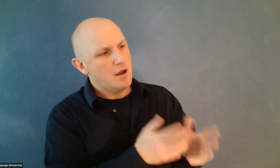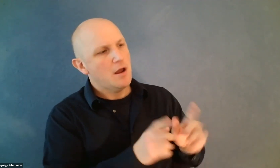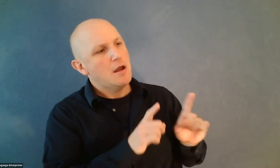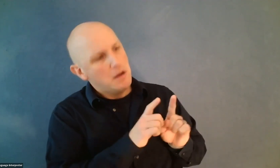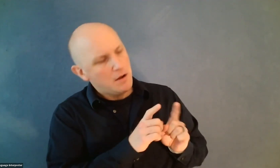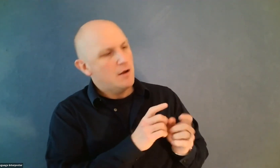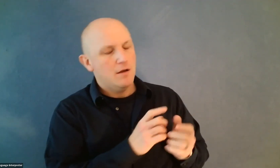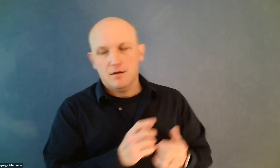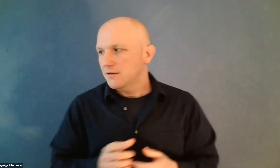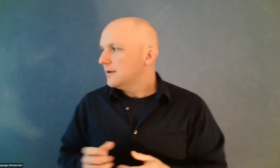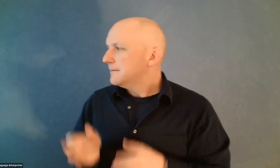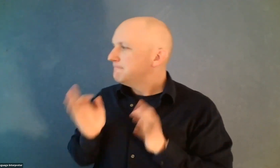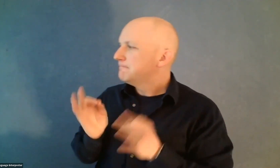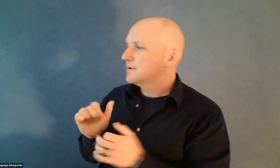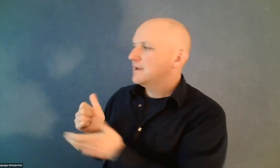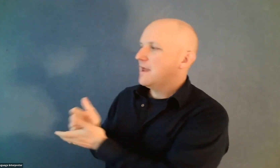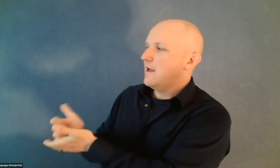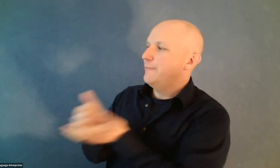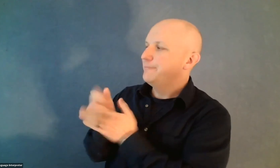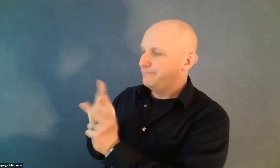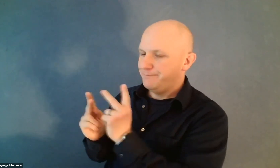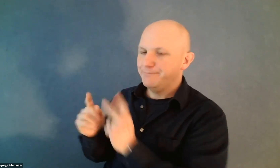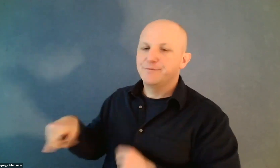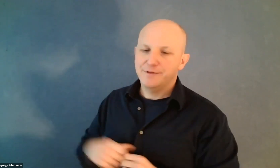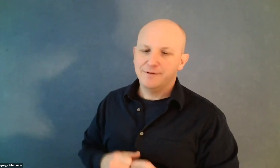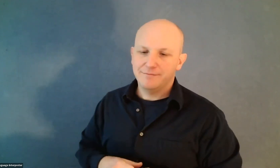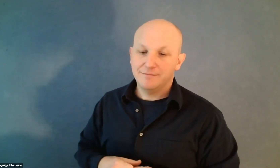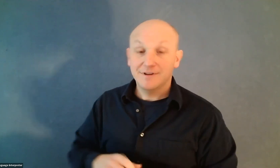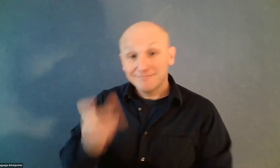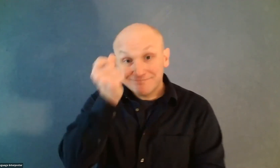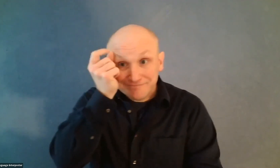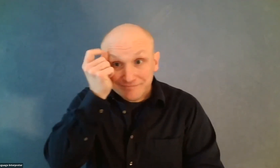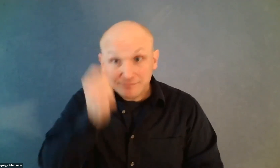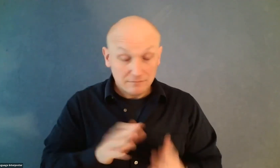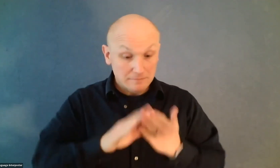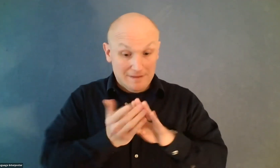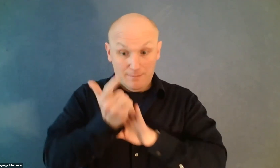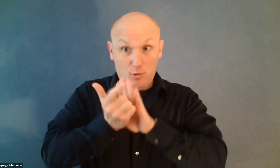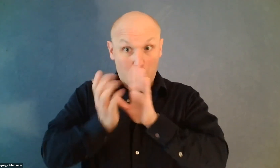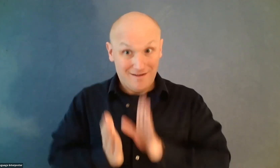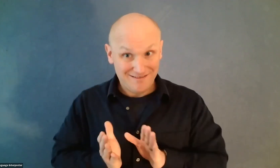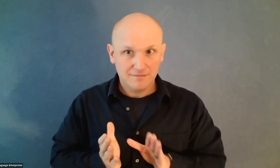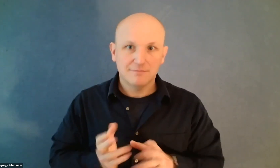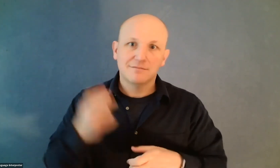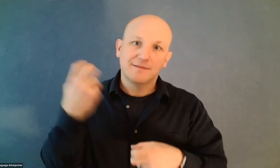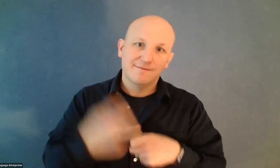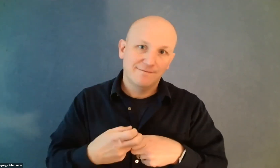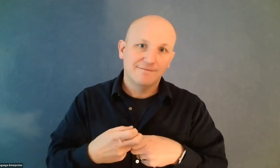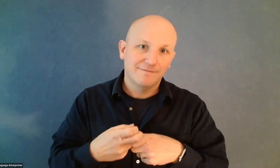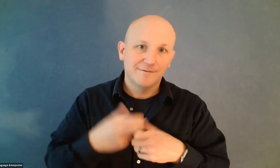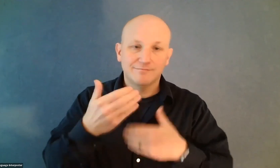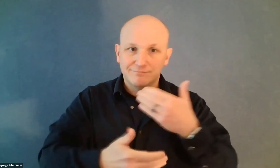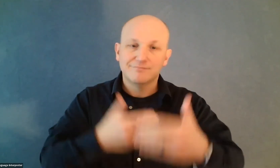lawyer. But in general, becoming a lawyer is an intimidating process. And the Law Pathways program it helps